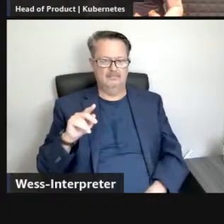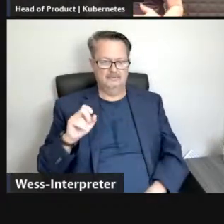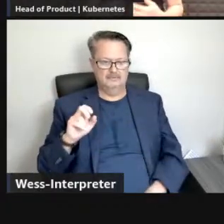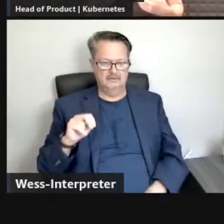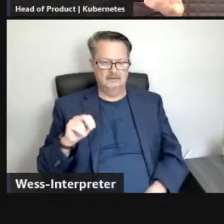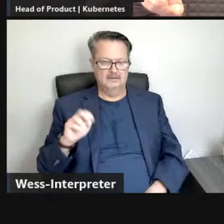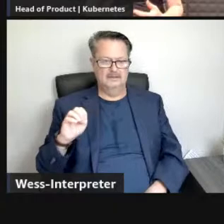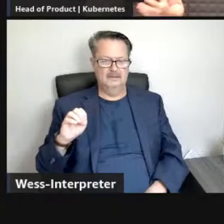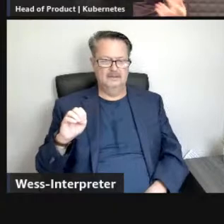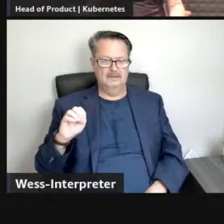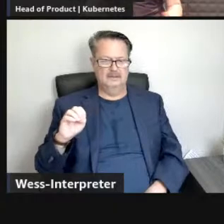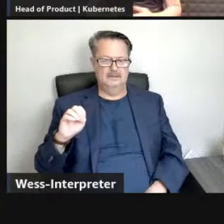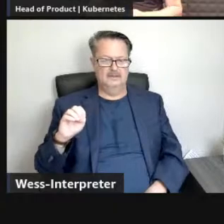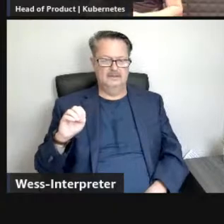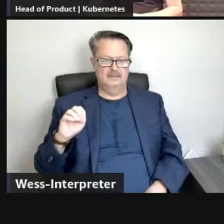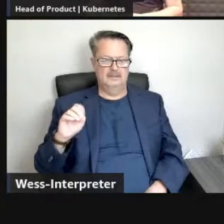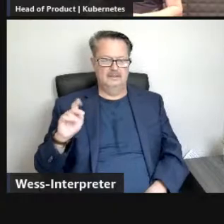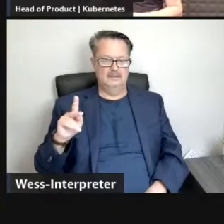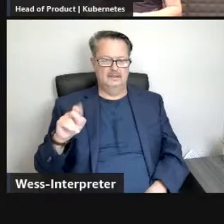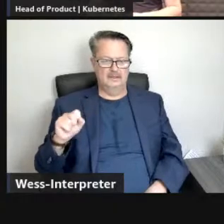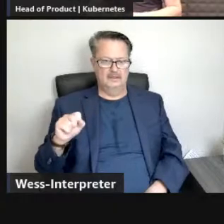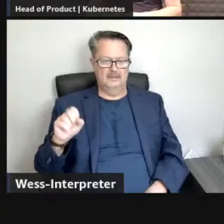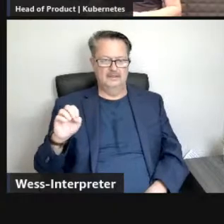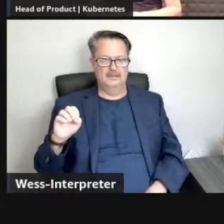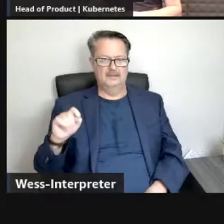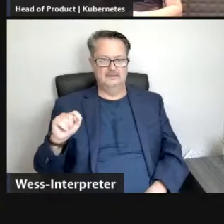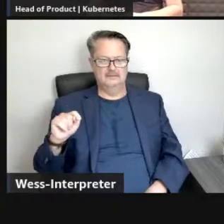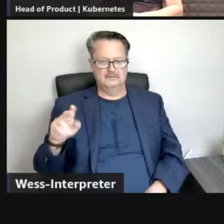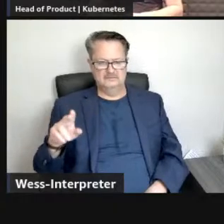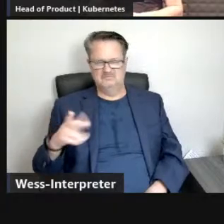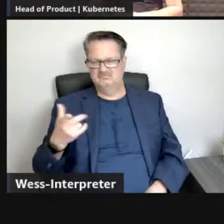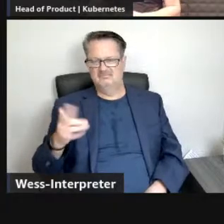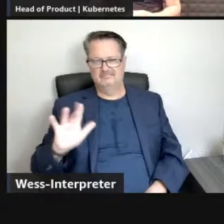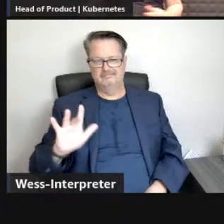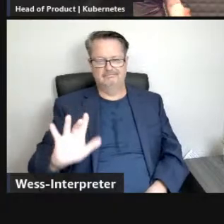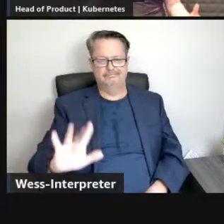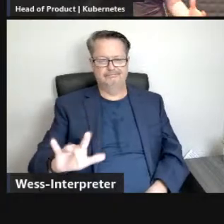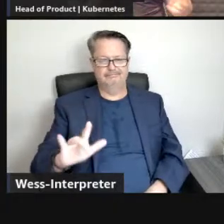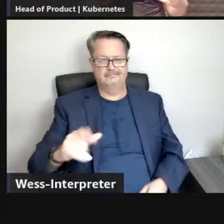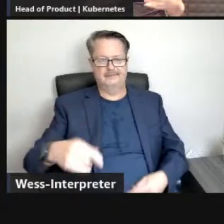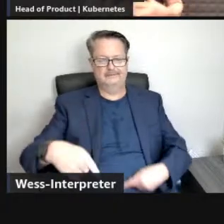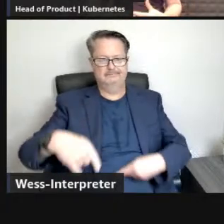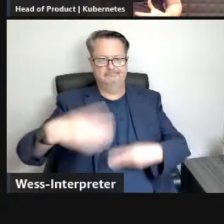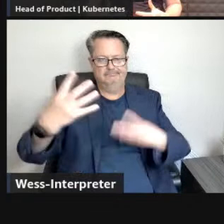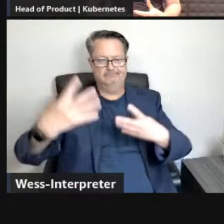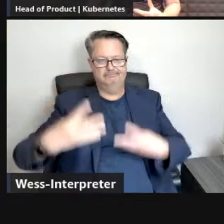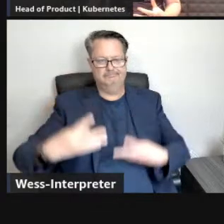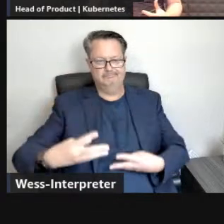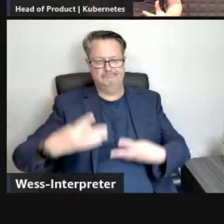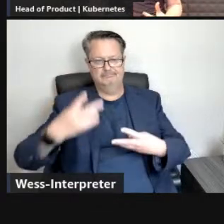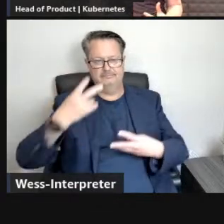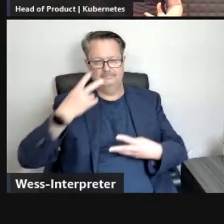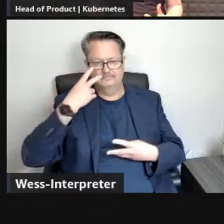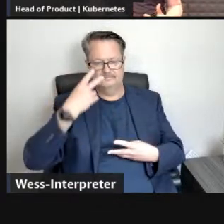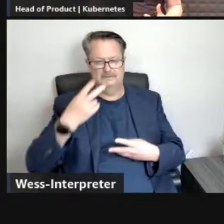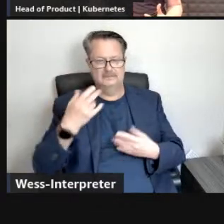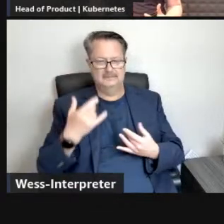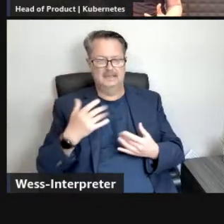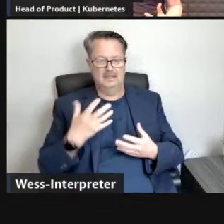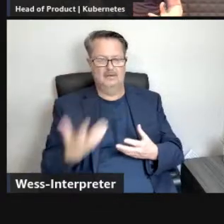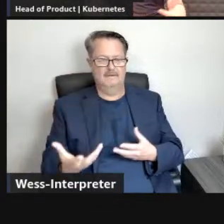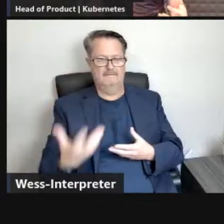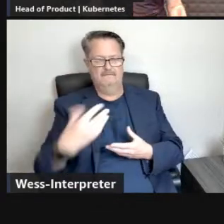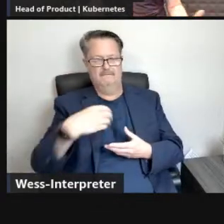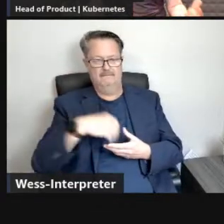in your cluster and across all your clusters at the touch of a button. We've started to integrate metrics from those clusters